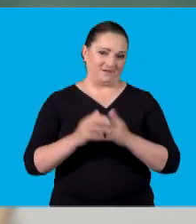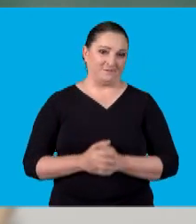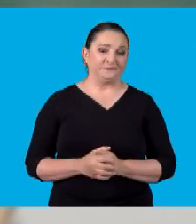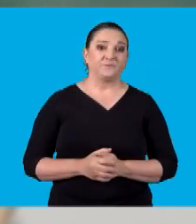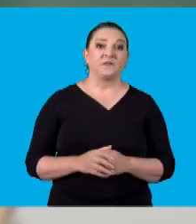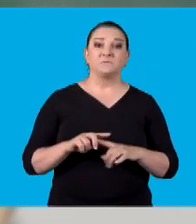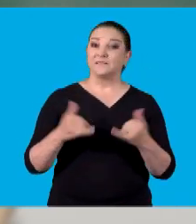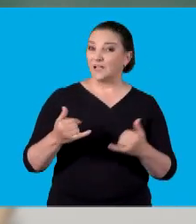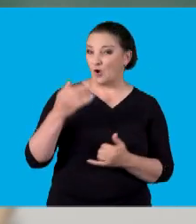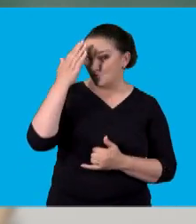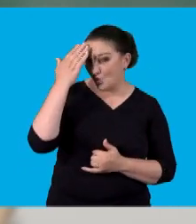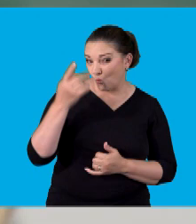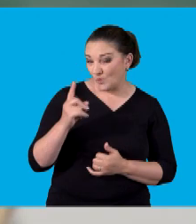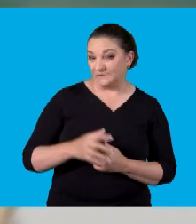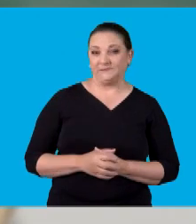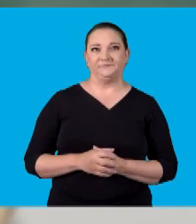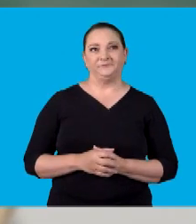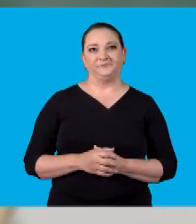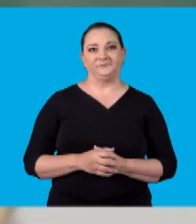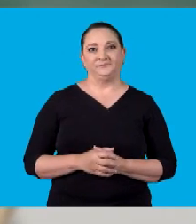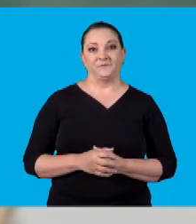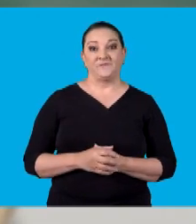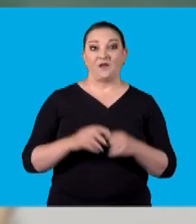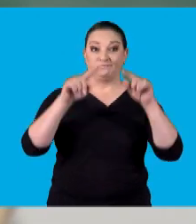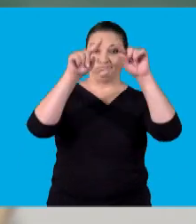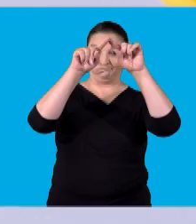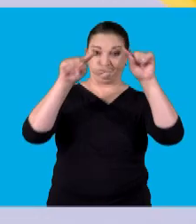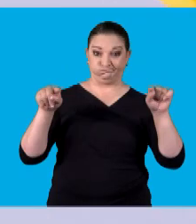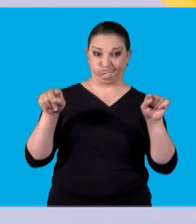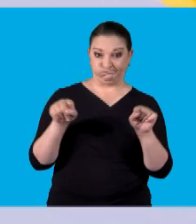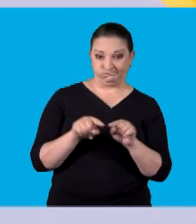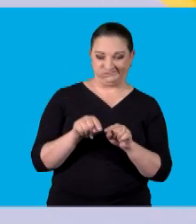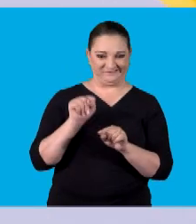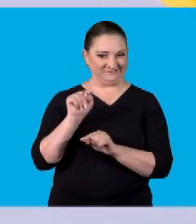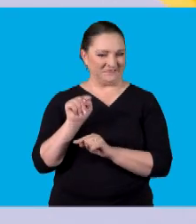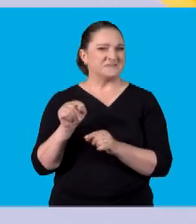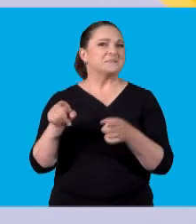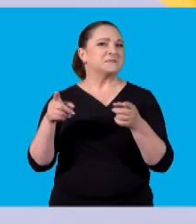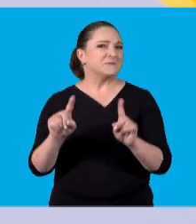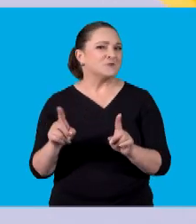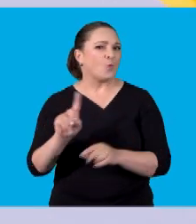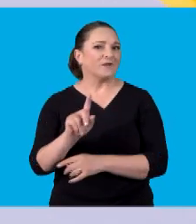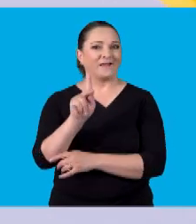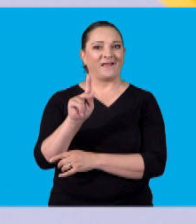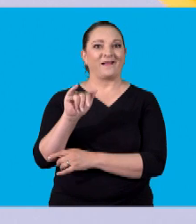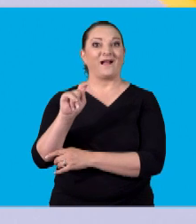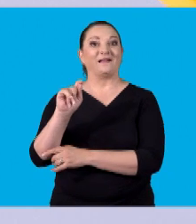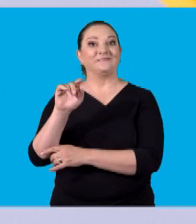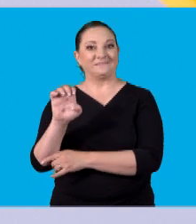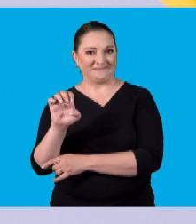a did you know. So did you know that a rhombus is a special